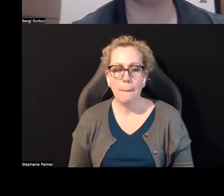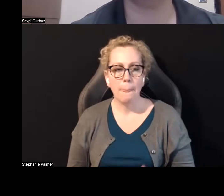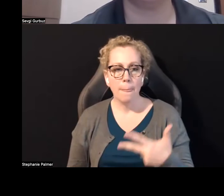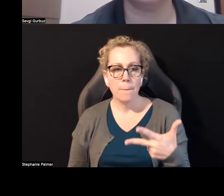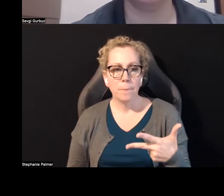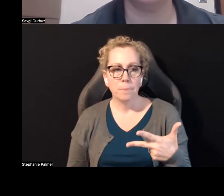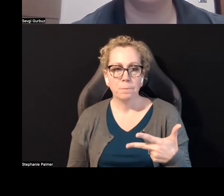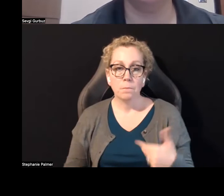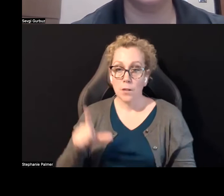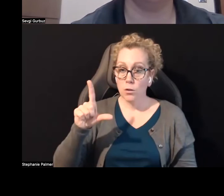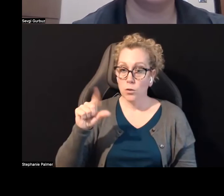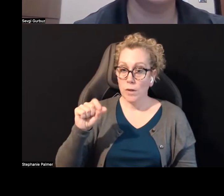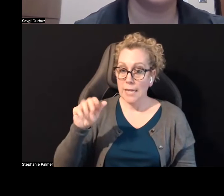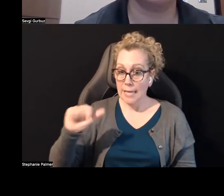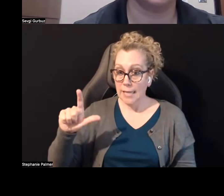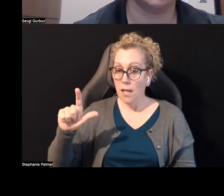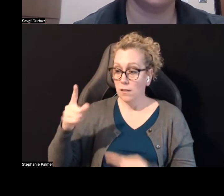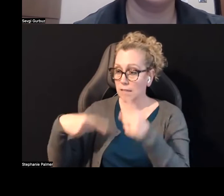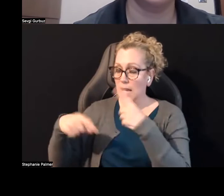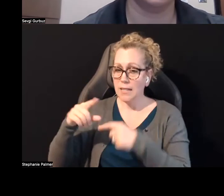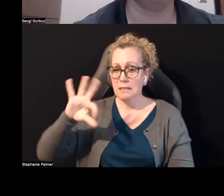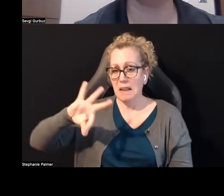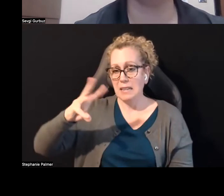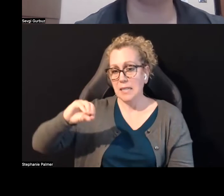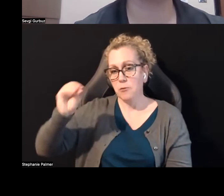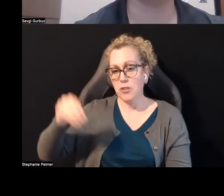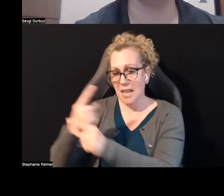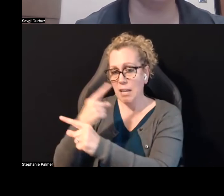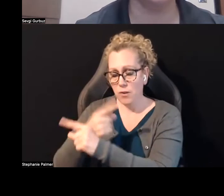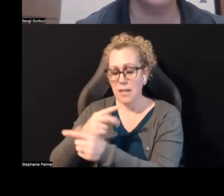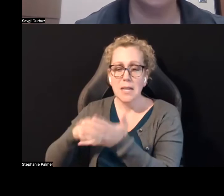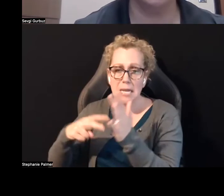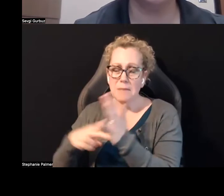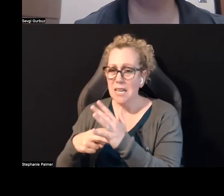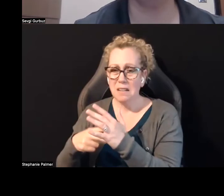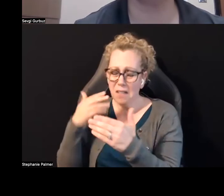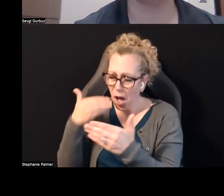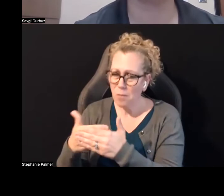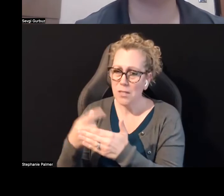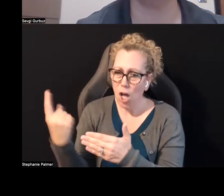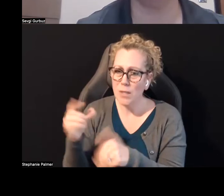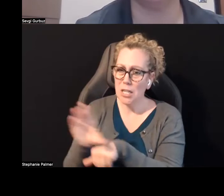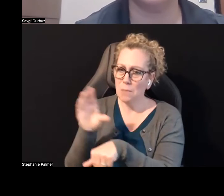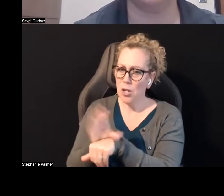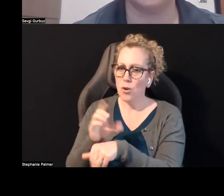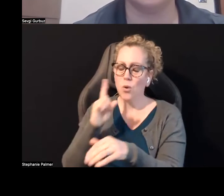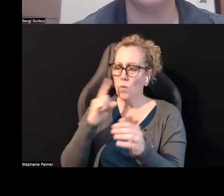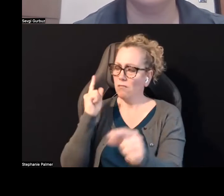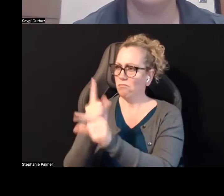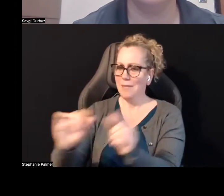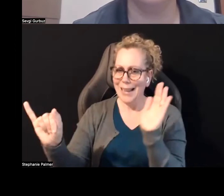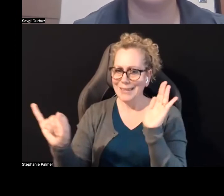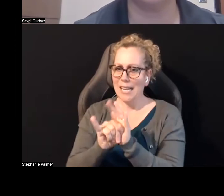20 ASL signs, you get 96% accuracy. That means almost always the computer can correctly